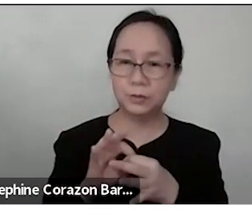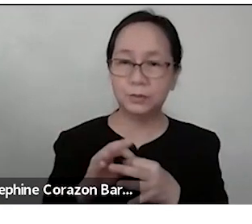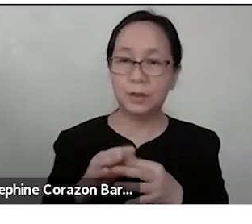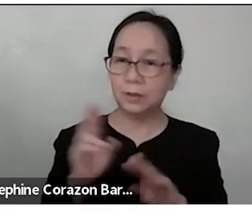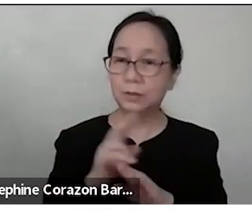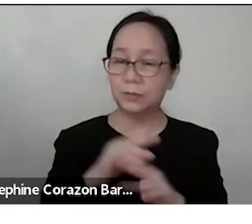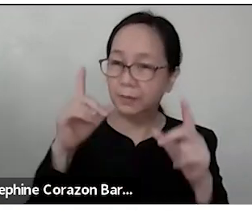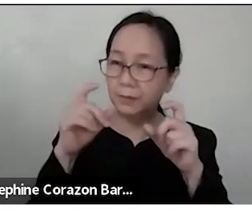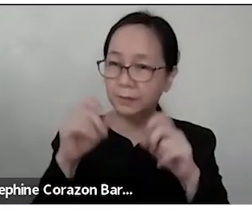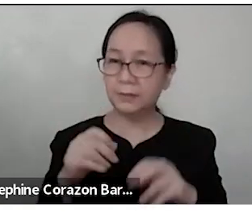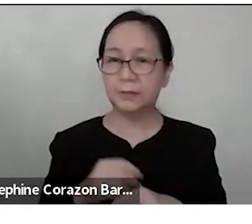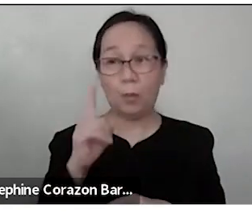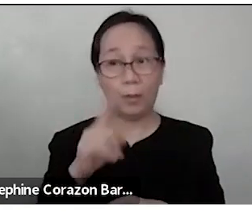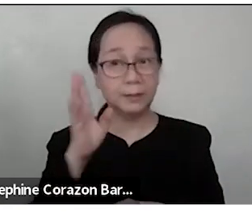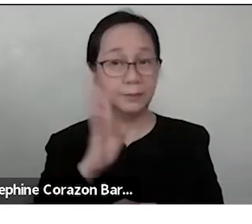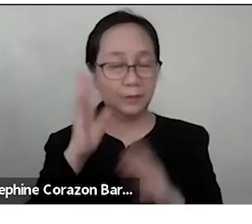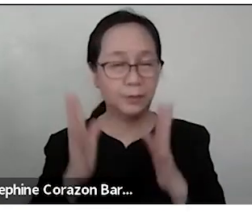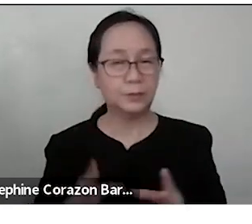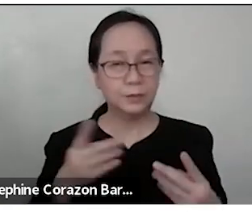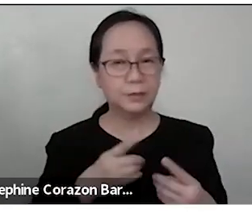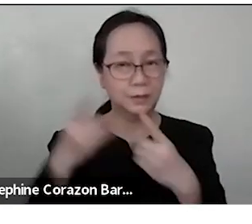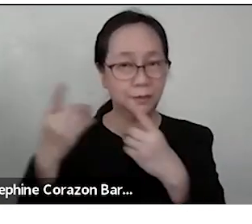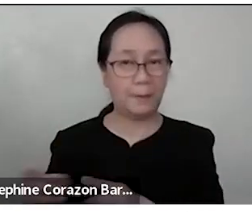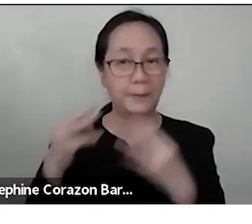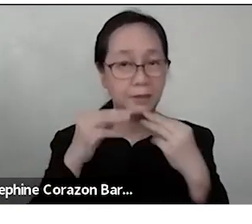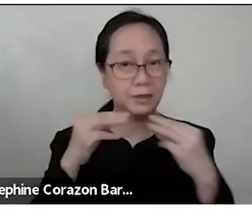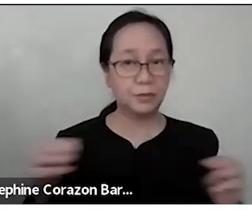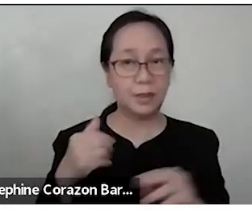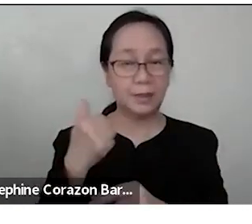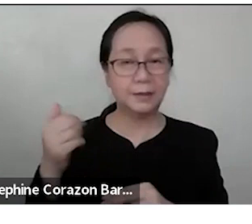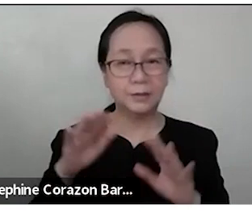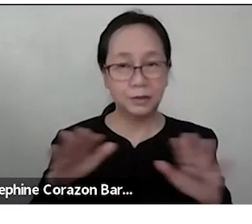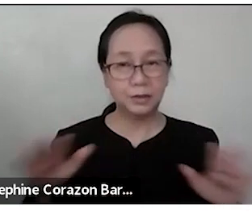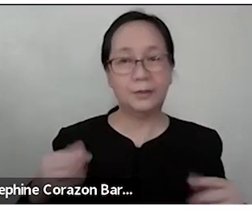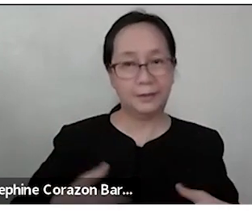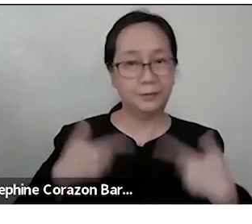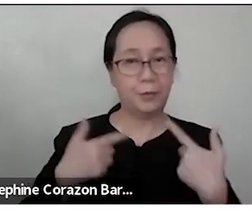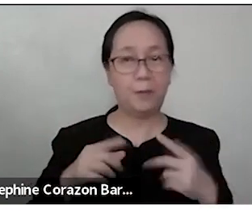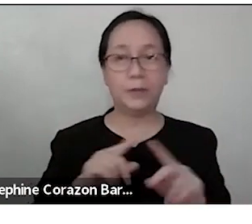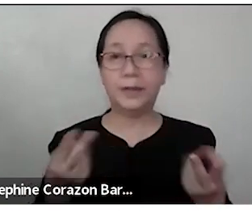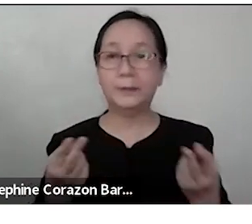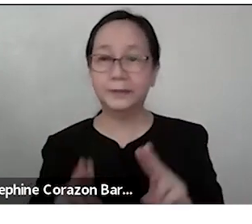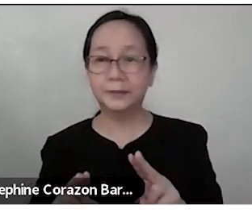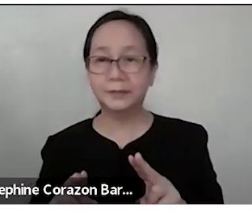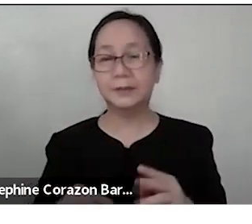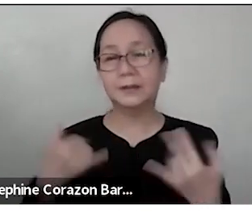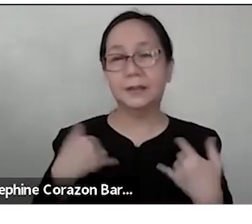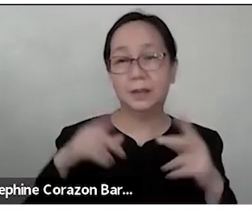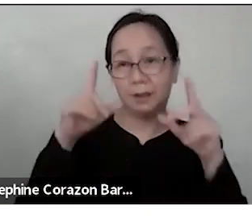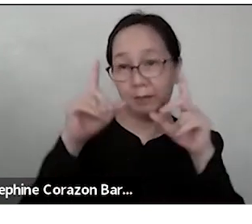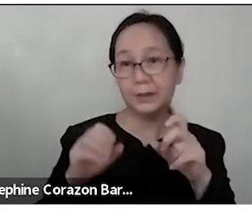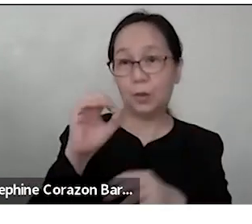camera, our young speaker wanted to deliver her message and the messages of other children live. So what happened was she had her camera